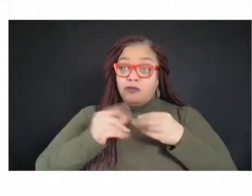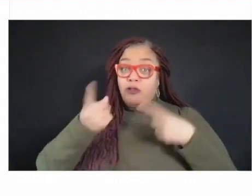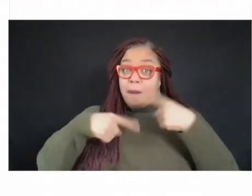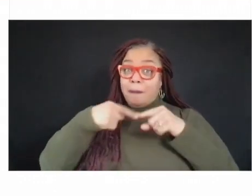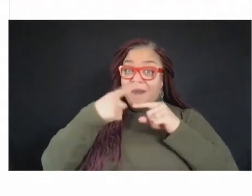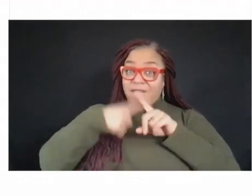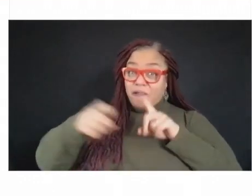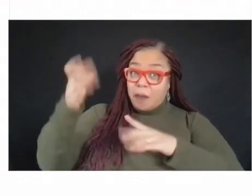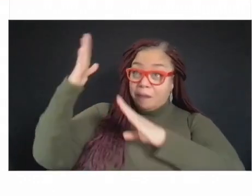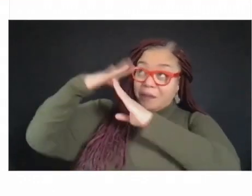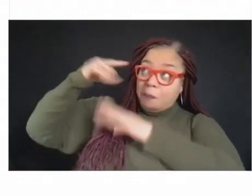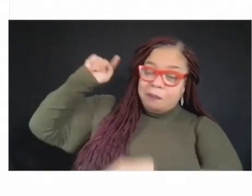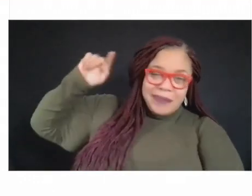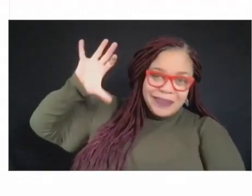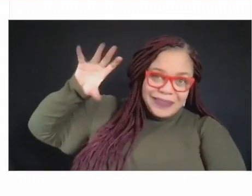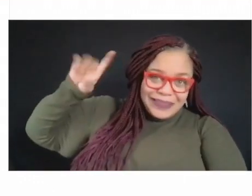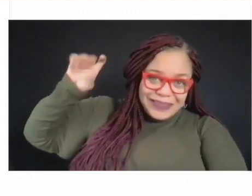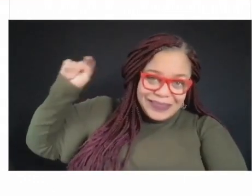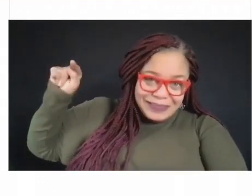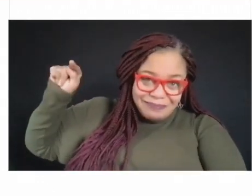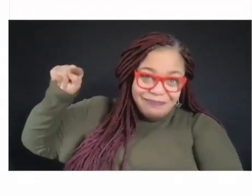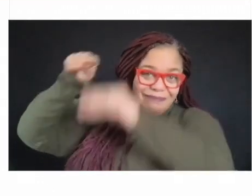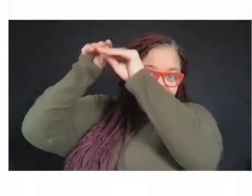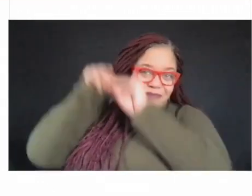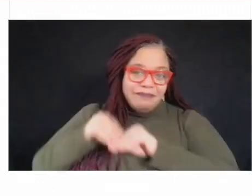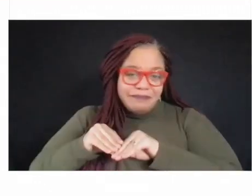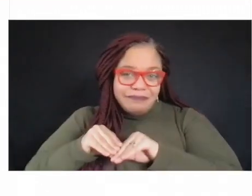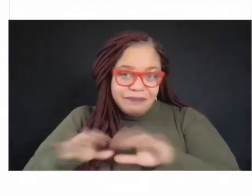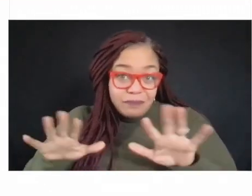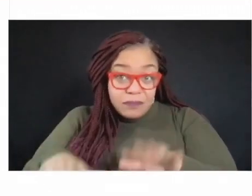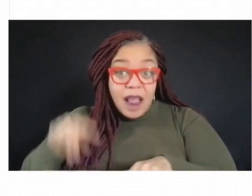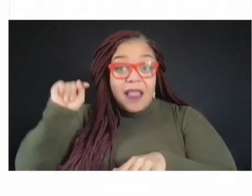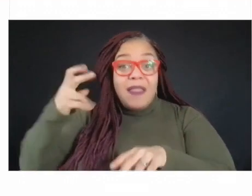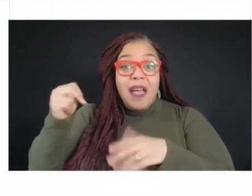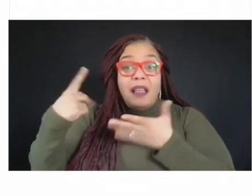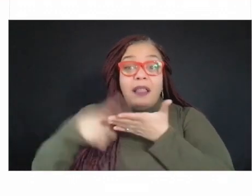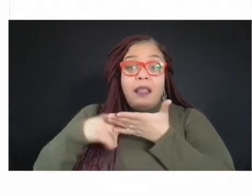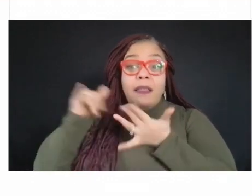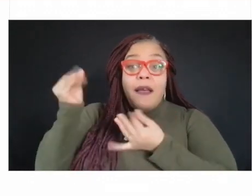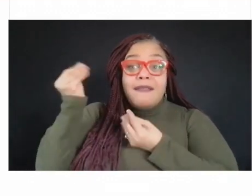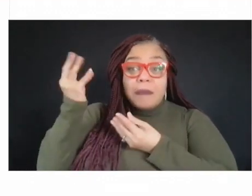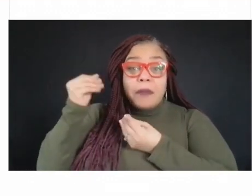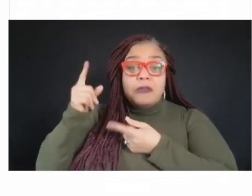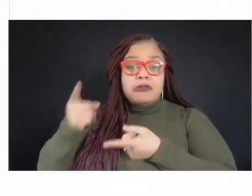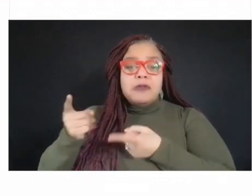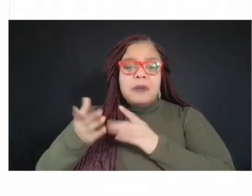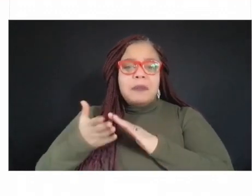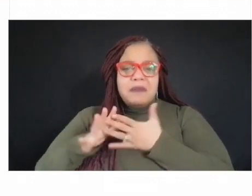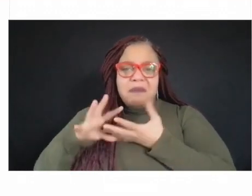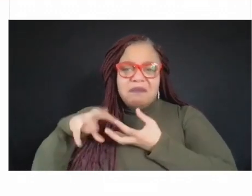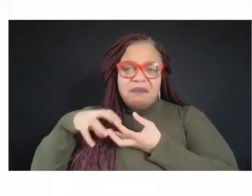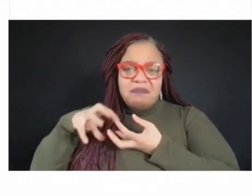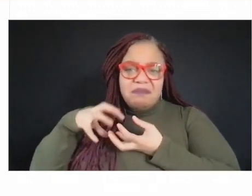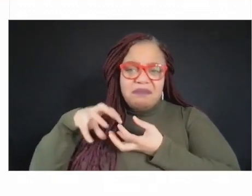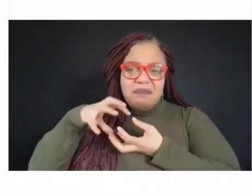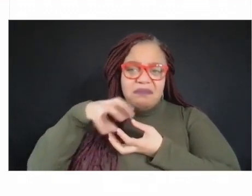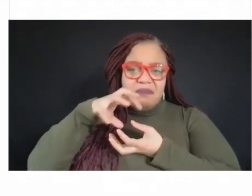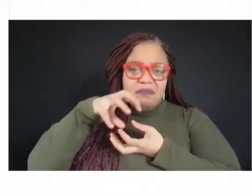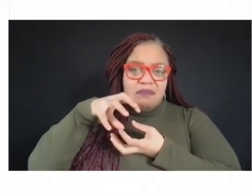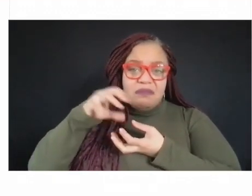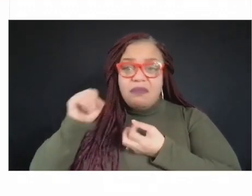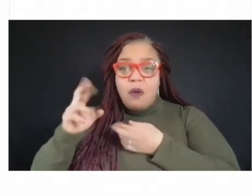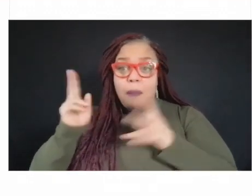And sometimes the information was confusing, or people thought it was confusing. Let me just say